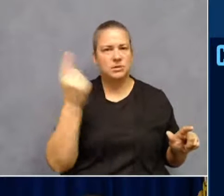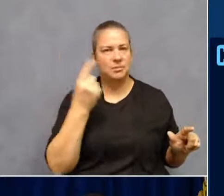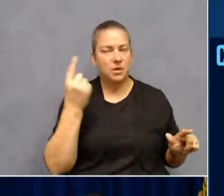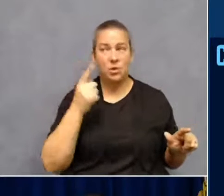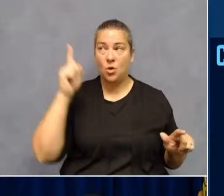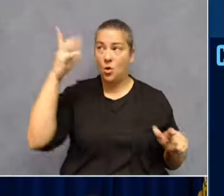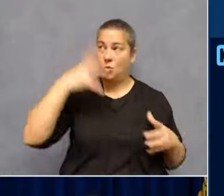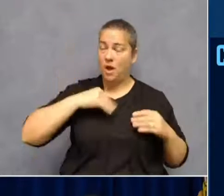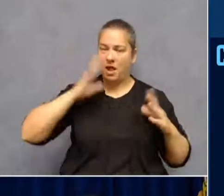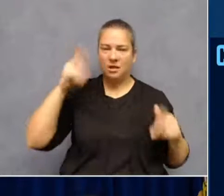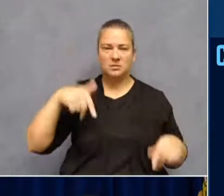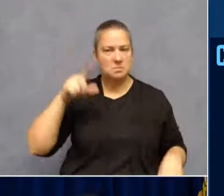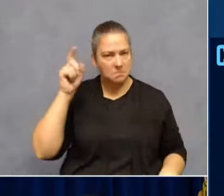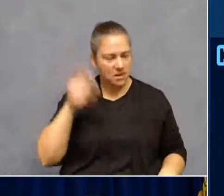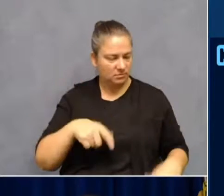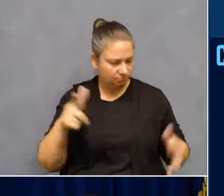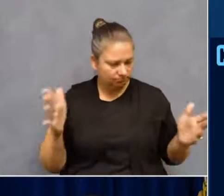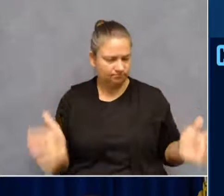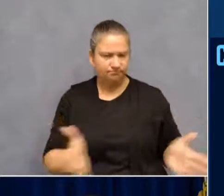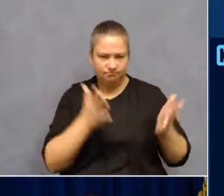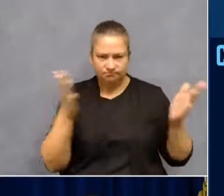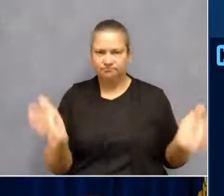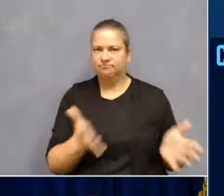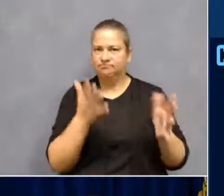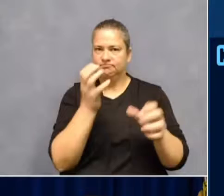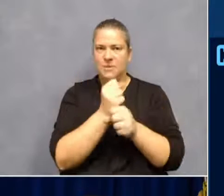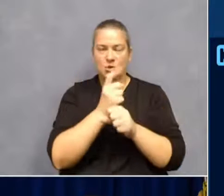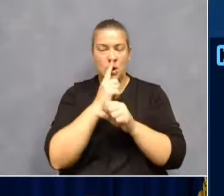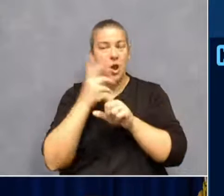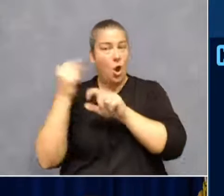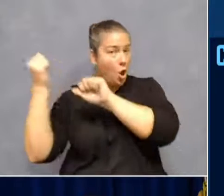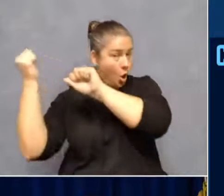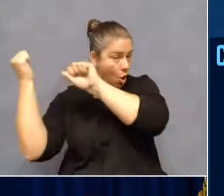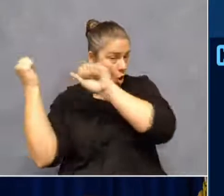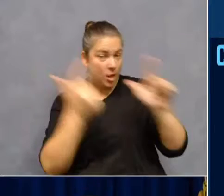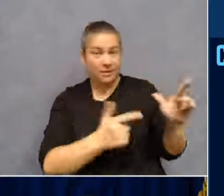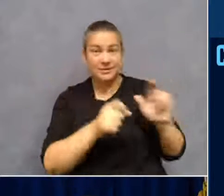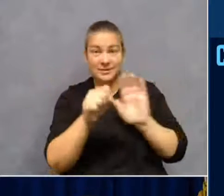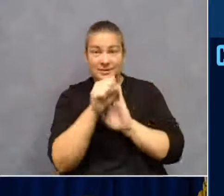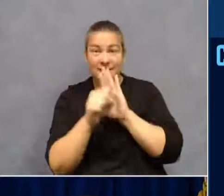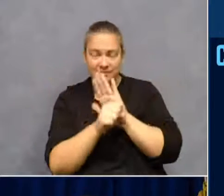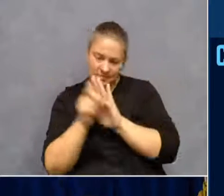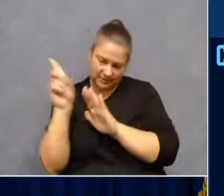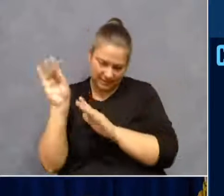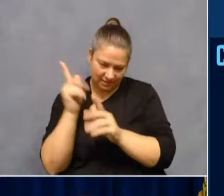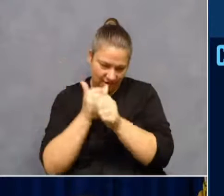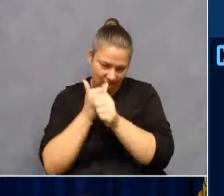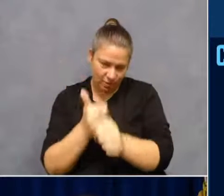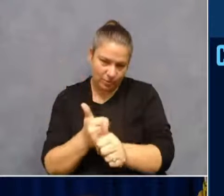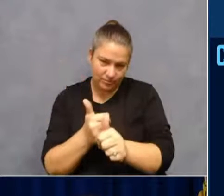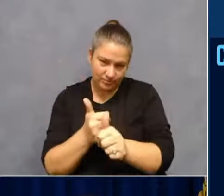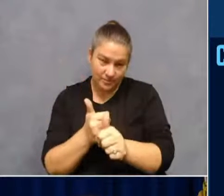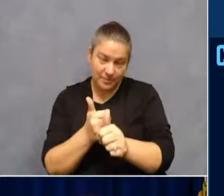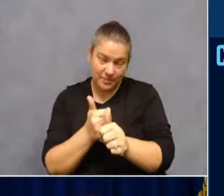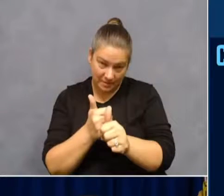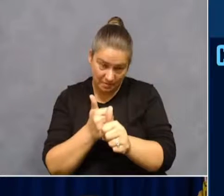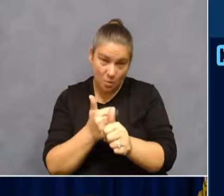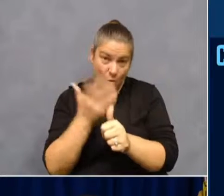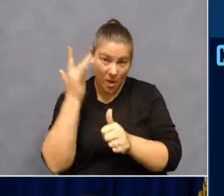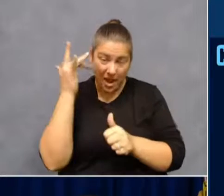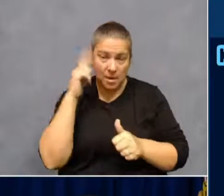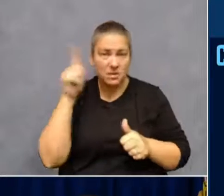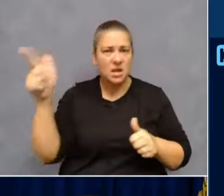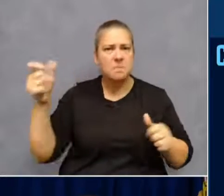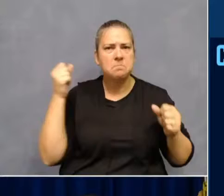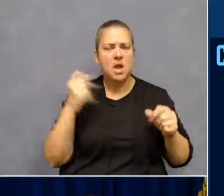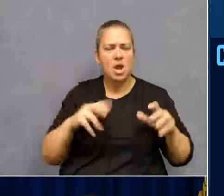do. One that basically every state did, because at that time, mass gatherings were spreading this virus at a